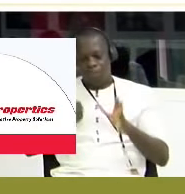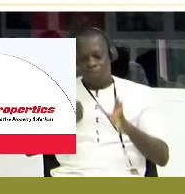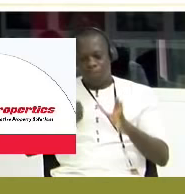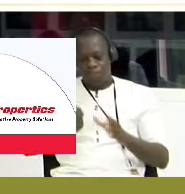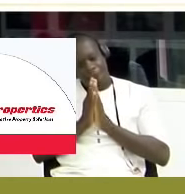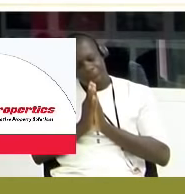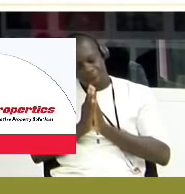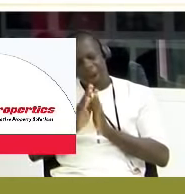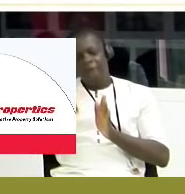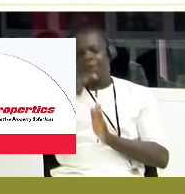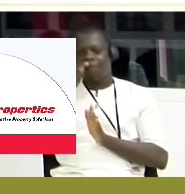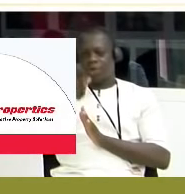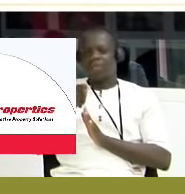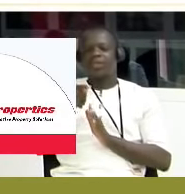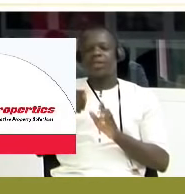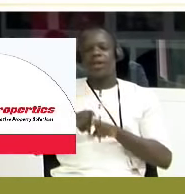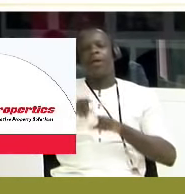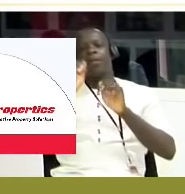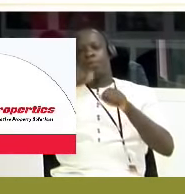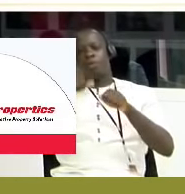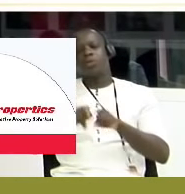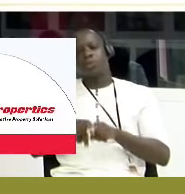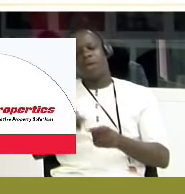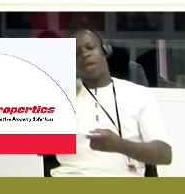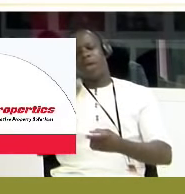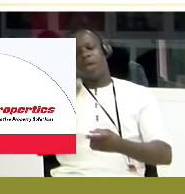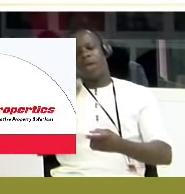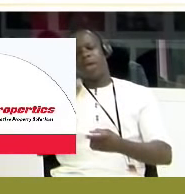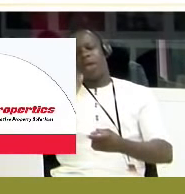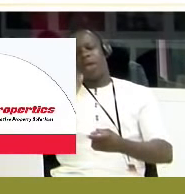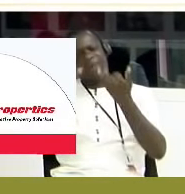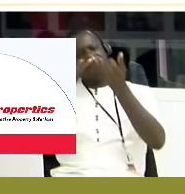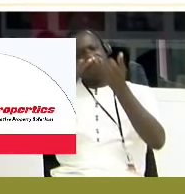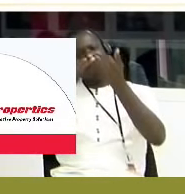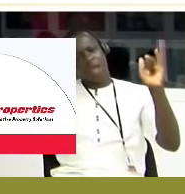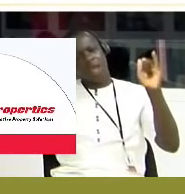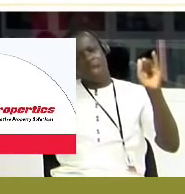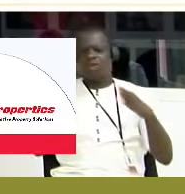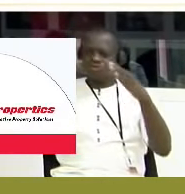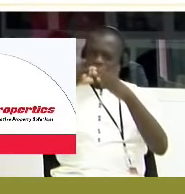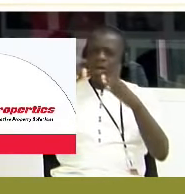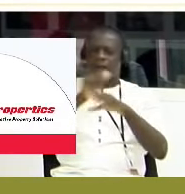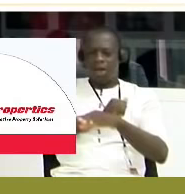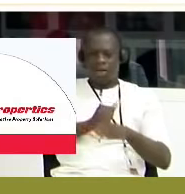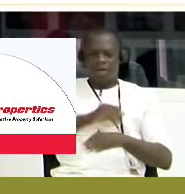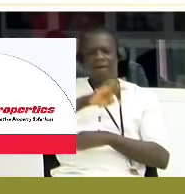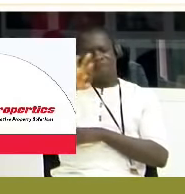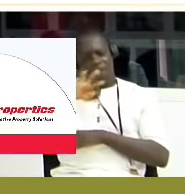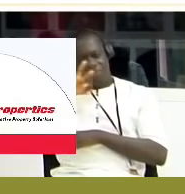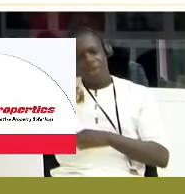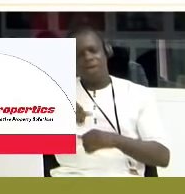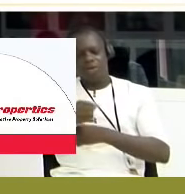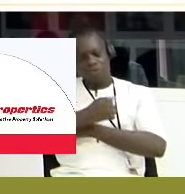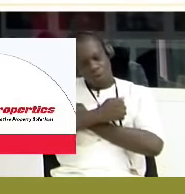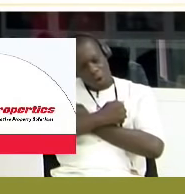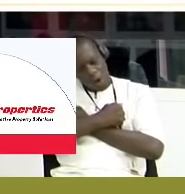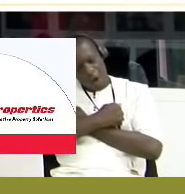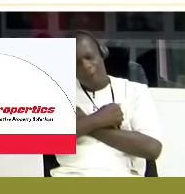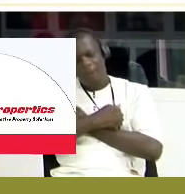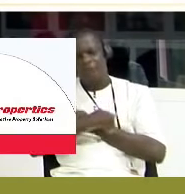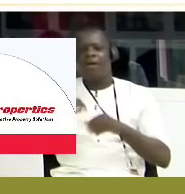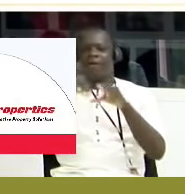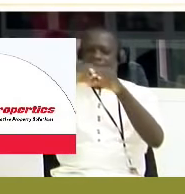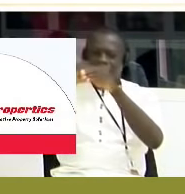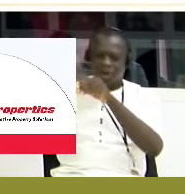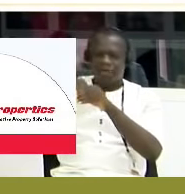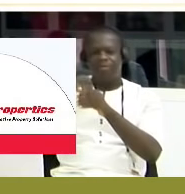least regain our freedom and join our families and our loved ones and friends.